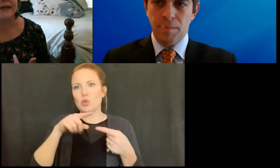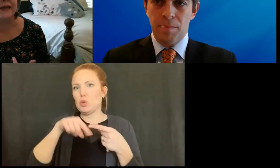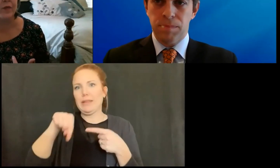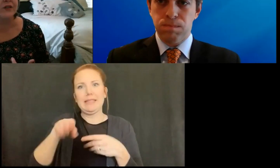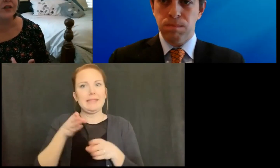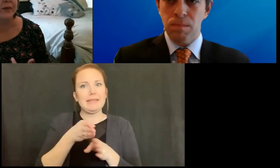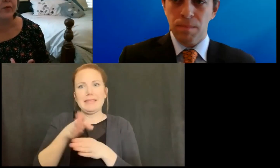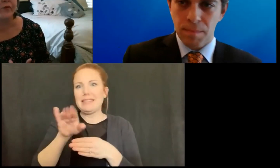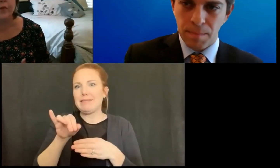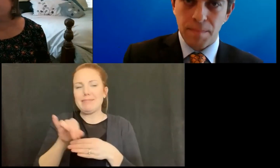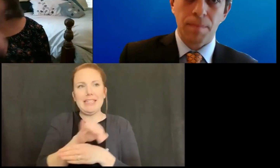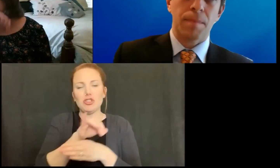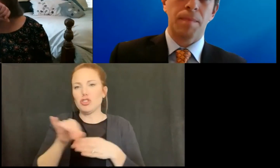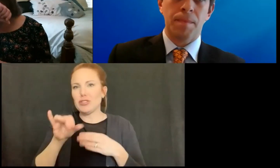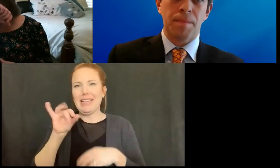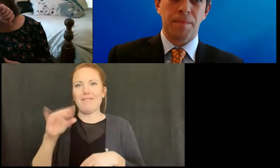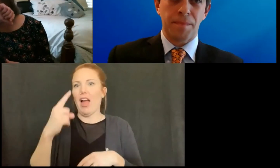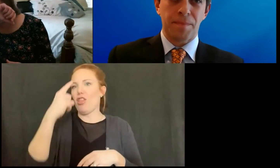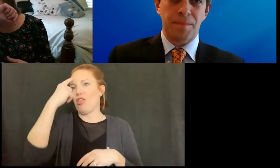was in any way, shape, or form.